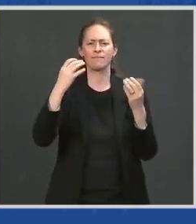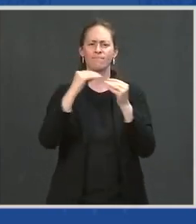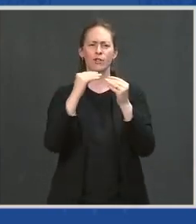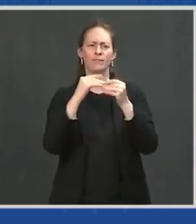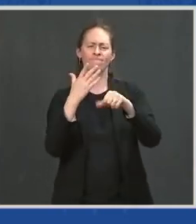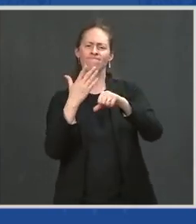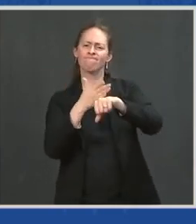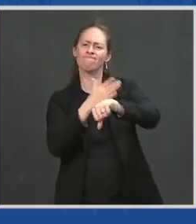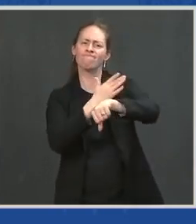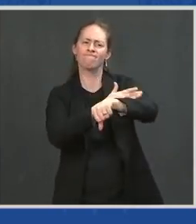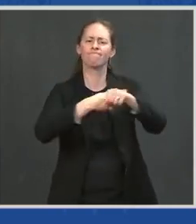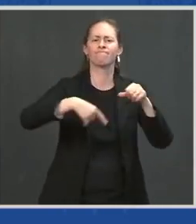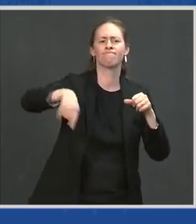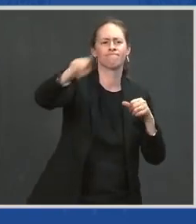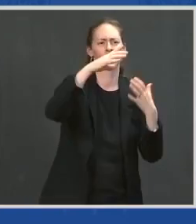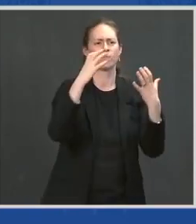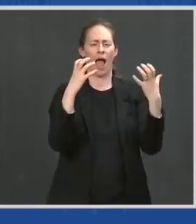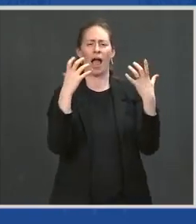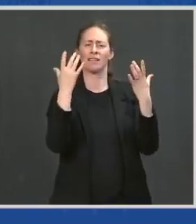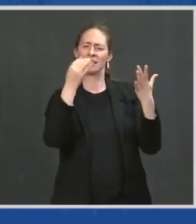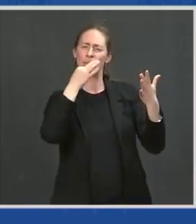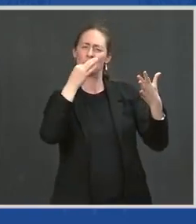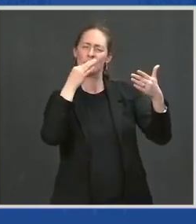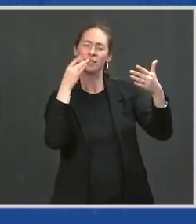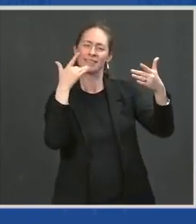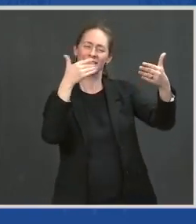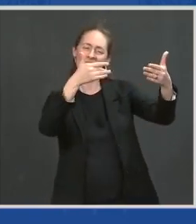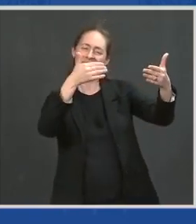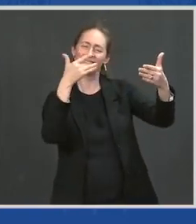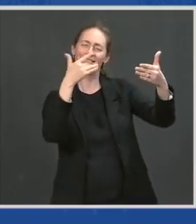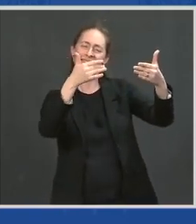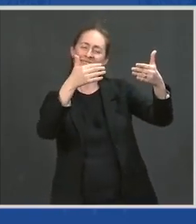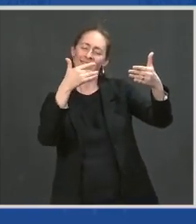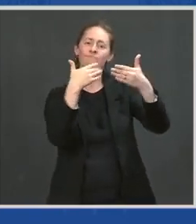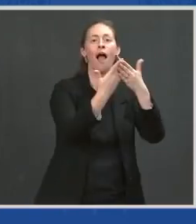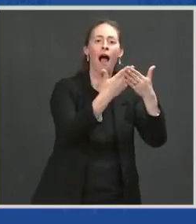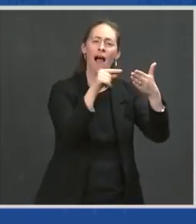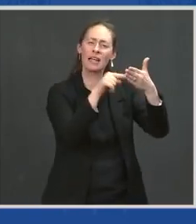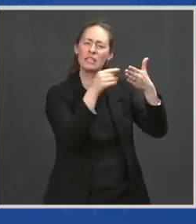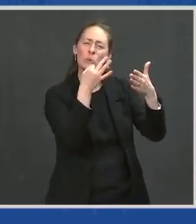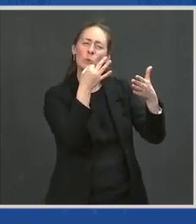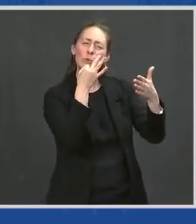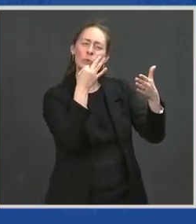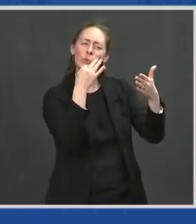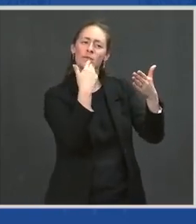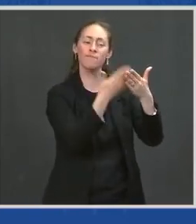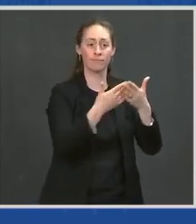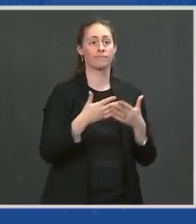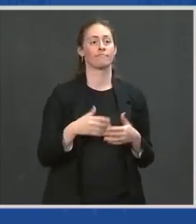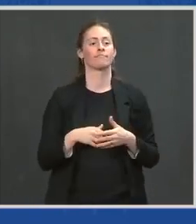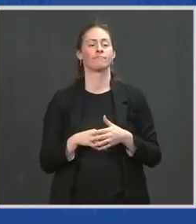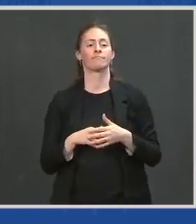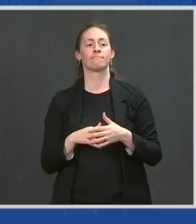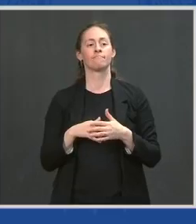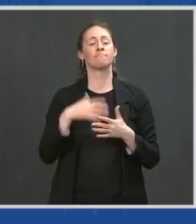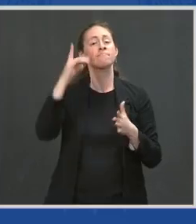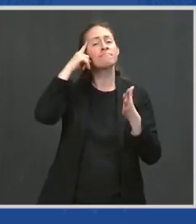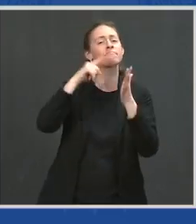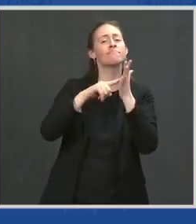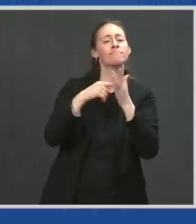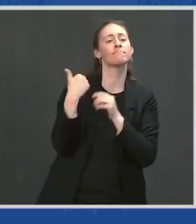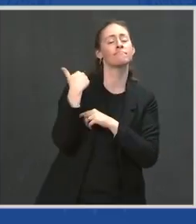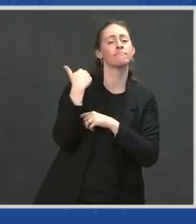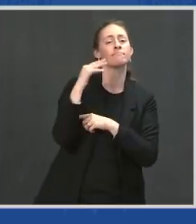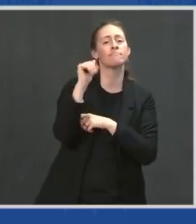to the finish line here. But let me close with this. Back on March 11th, I outlined a vision of what